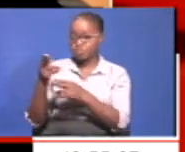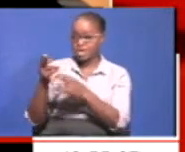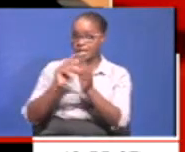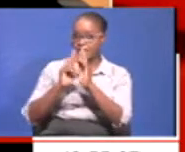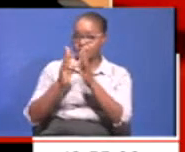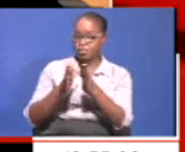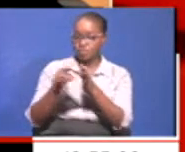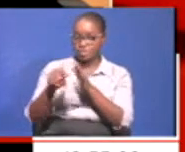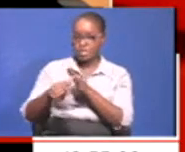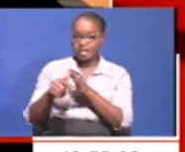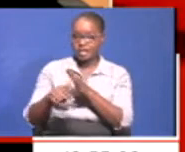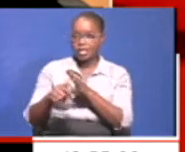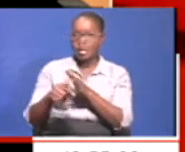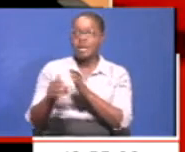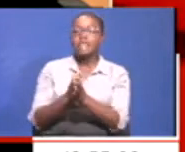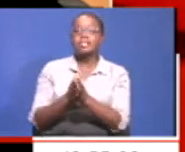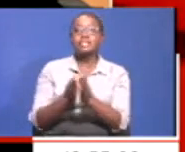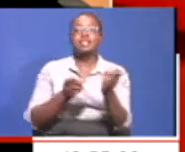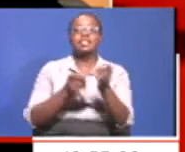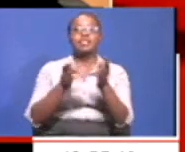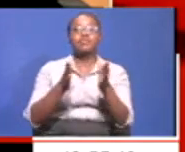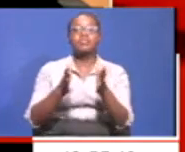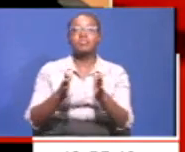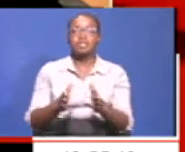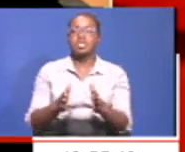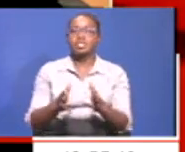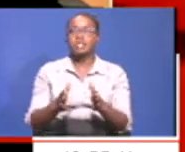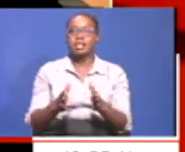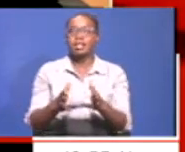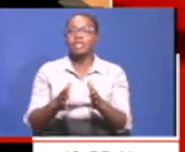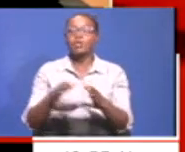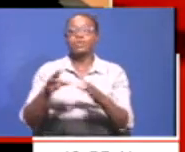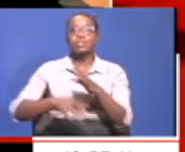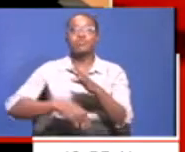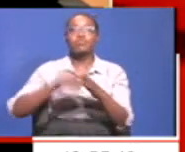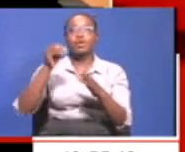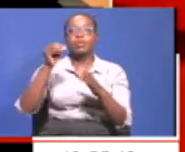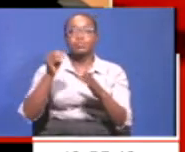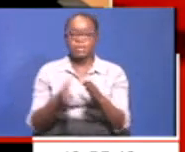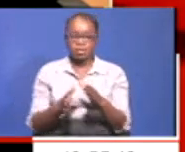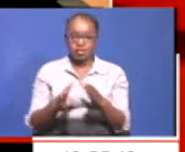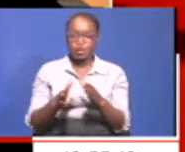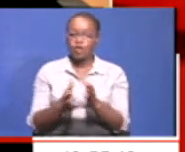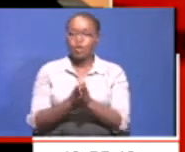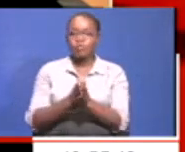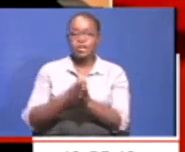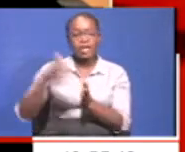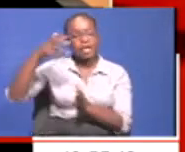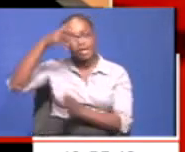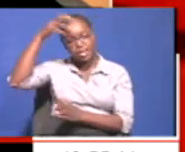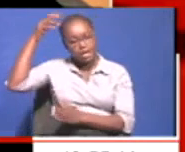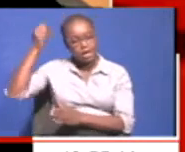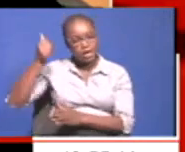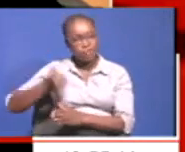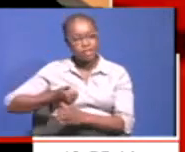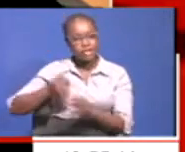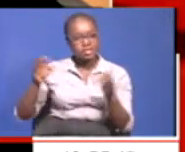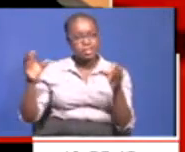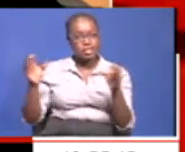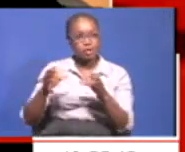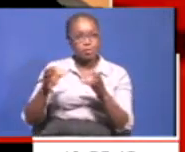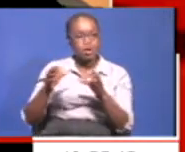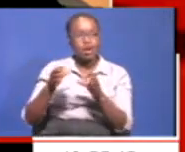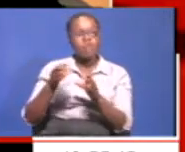be the navigator to Lisa Christopherson, who is the founder of the Lioness Rally Club. And they join us via Zoom from